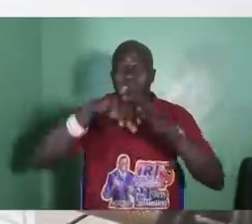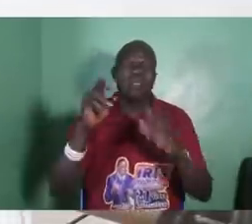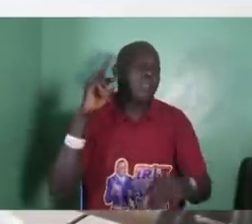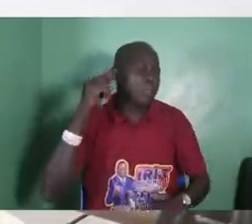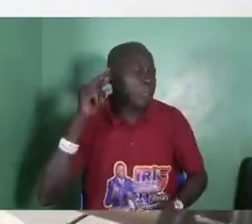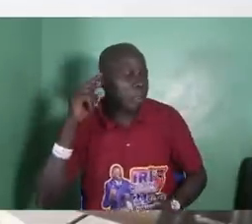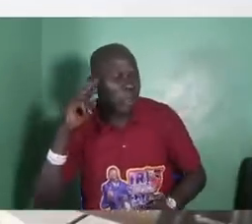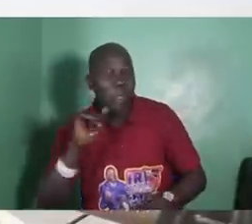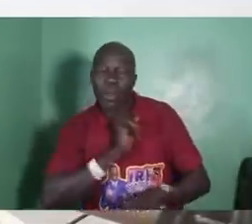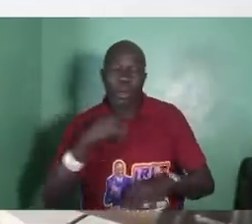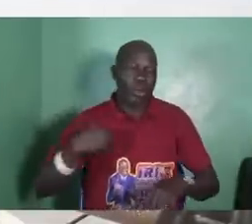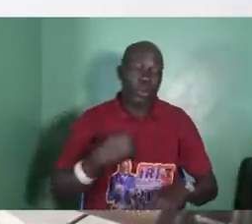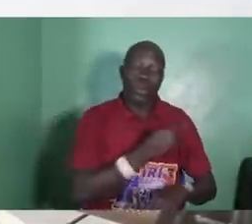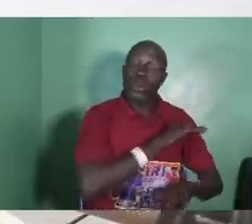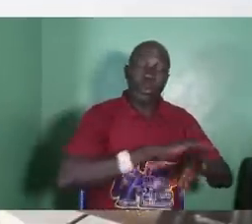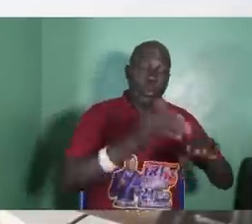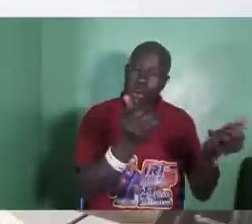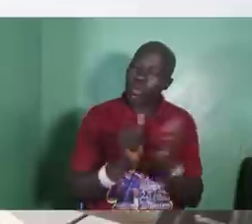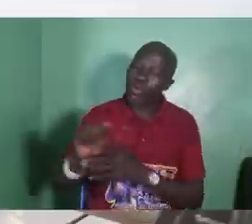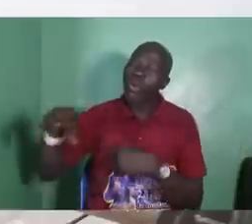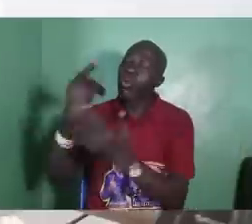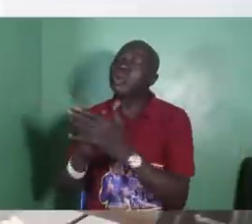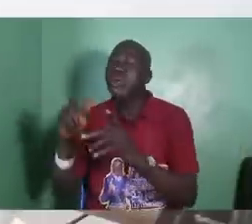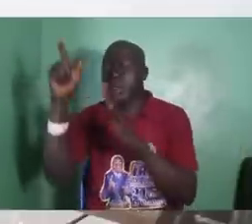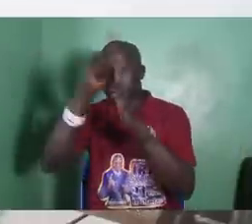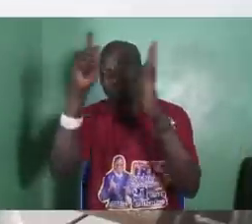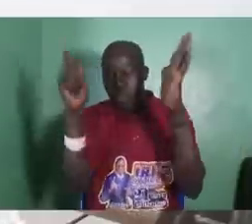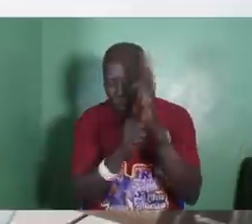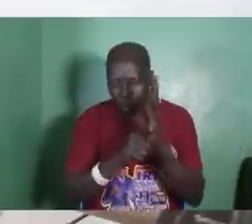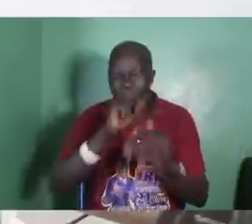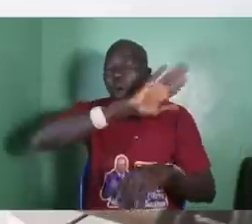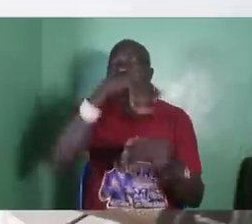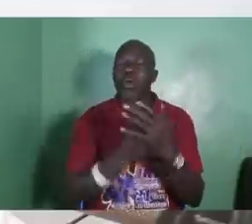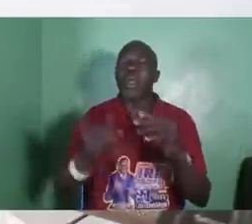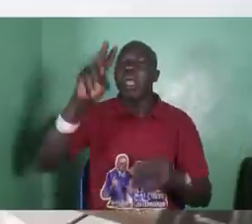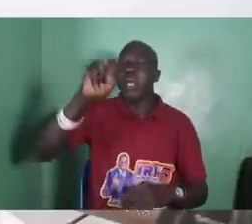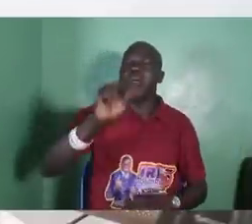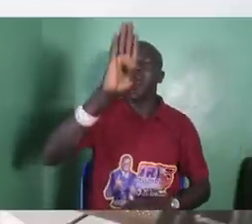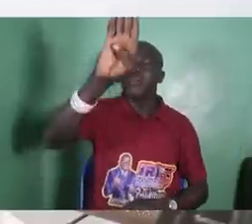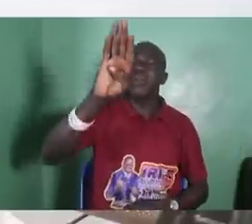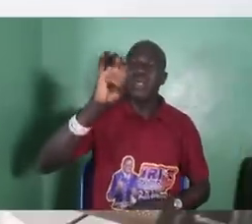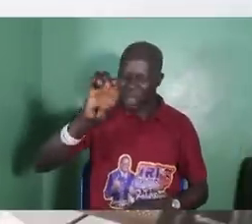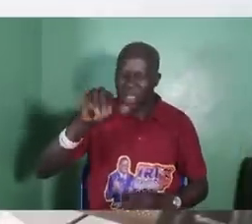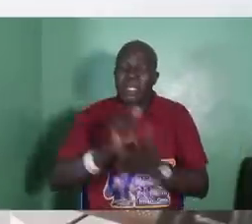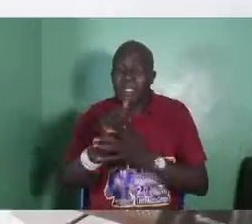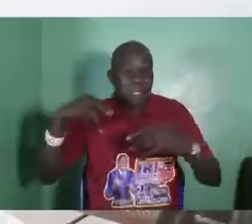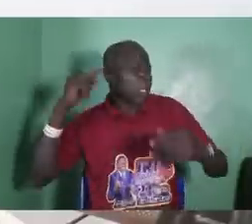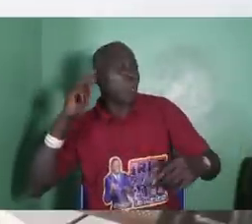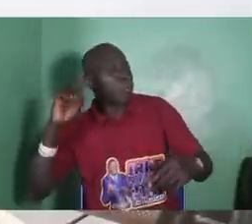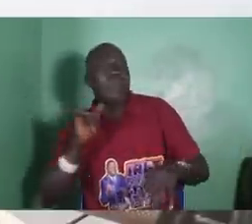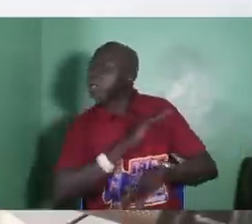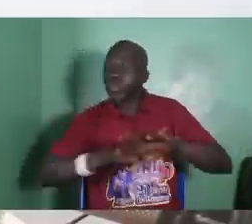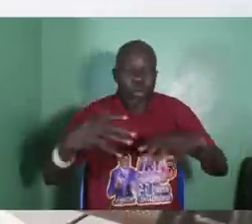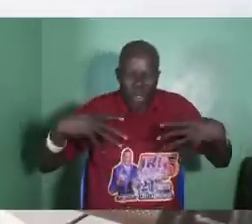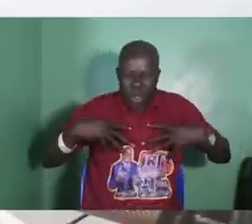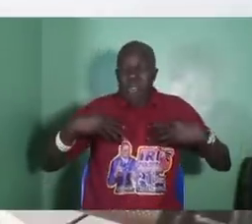of the radio. No, same thing you feel about it. We don't know what is not lawful. Our NBC don't control radio. It's NBC that is in charge of radio. One now won't